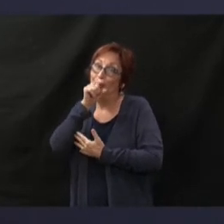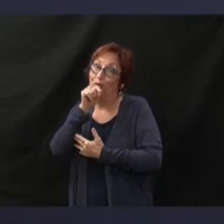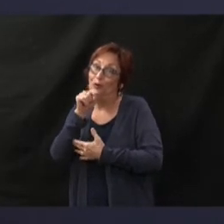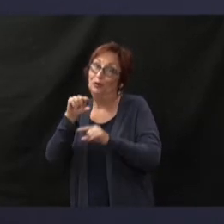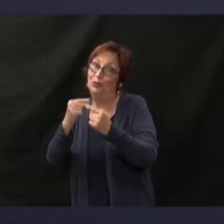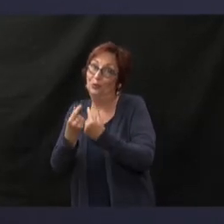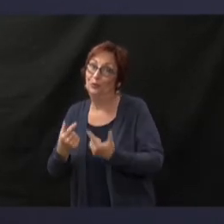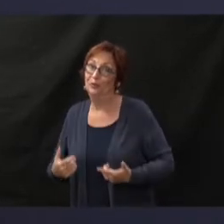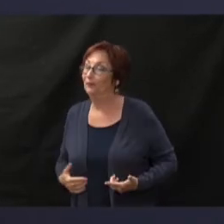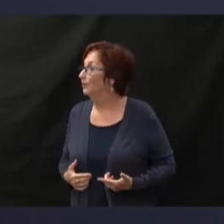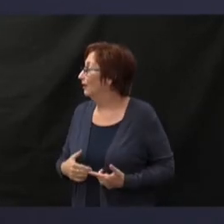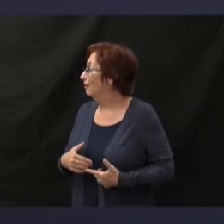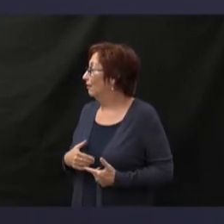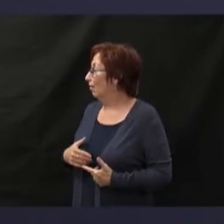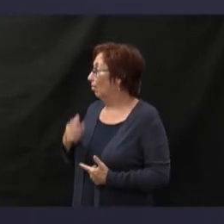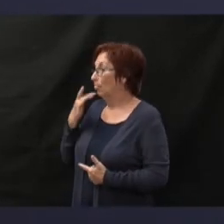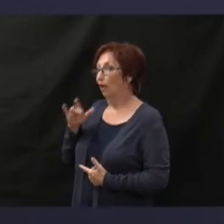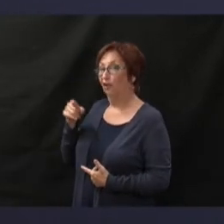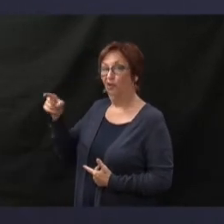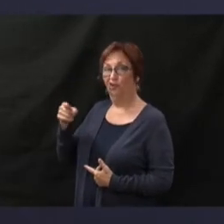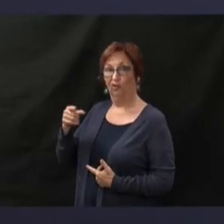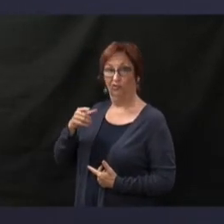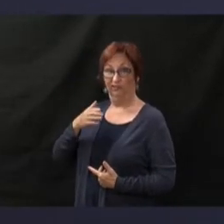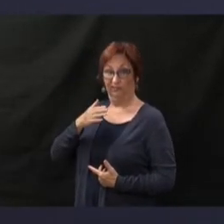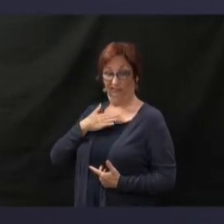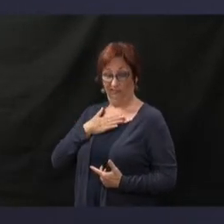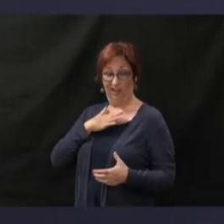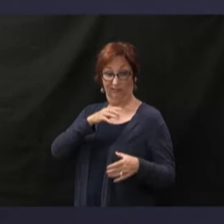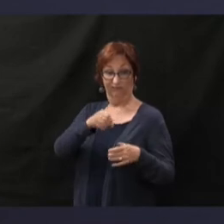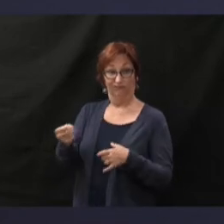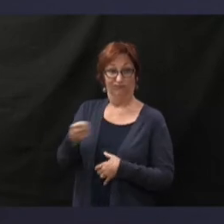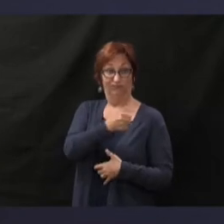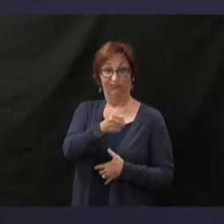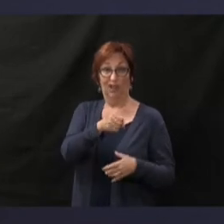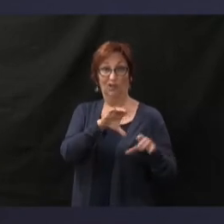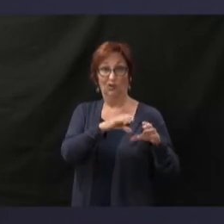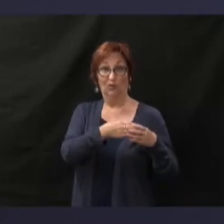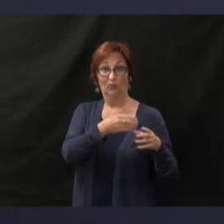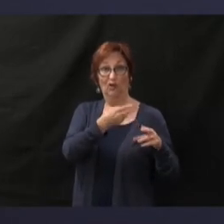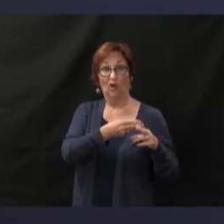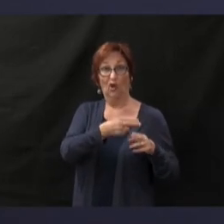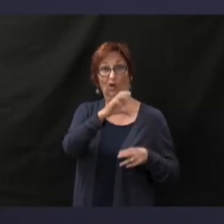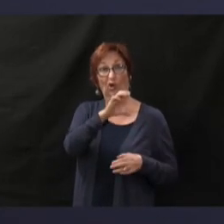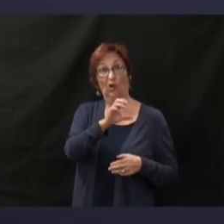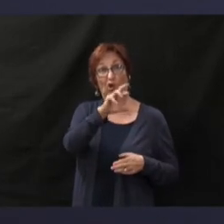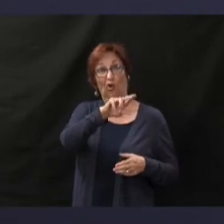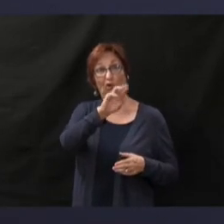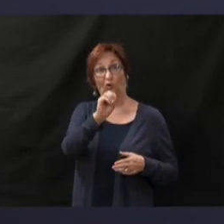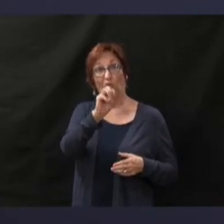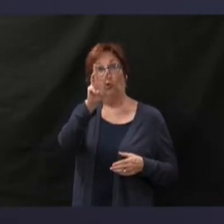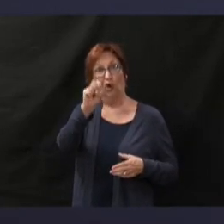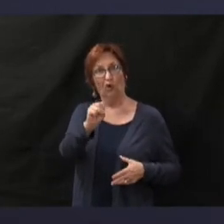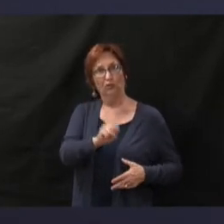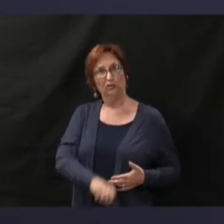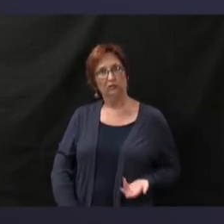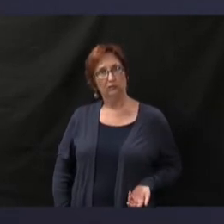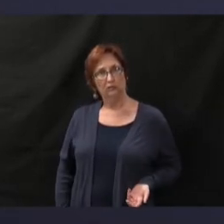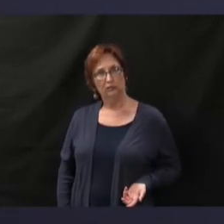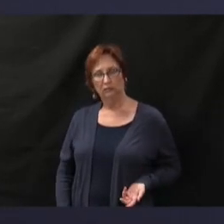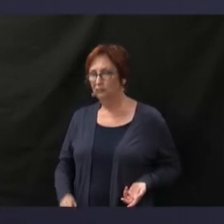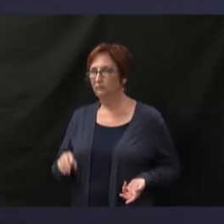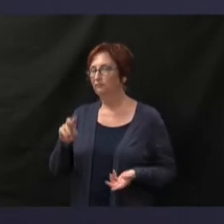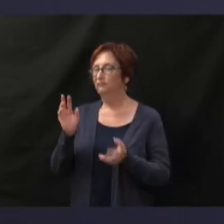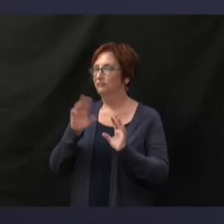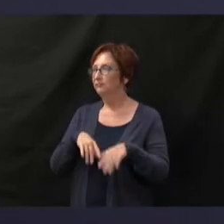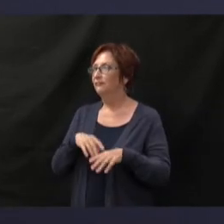Lucky you, I was in the crows. Yeah. Crows or vultures, you don't want to be in crows or vultures.